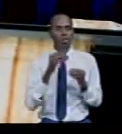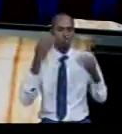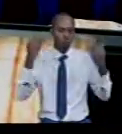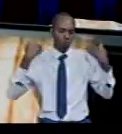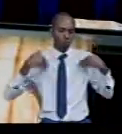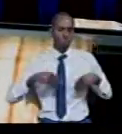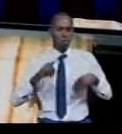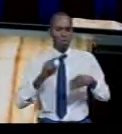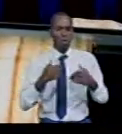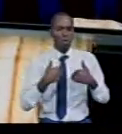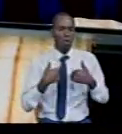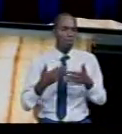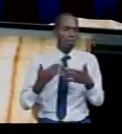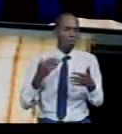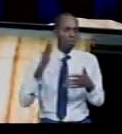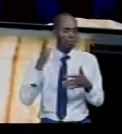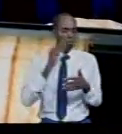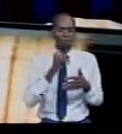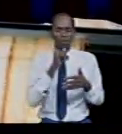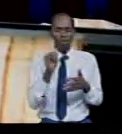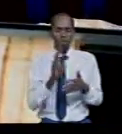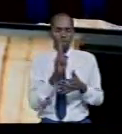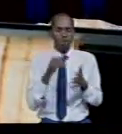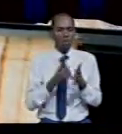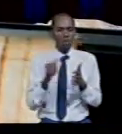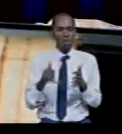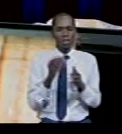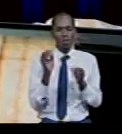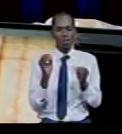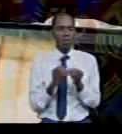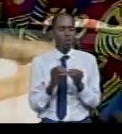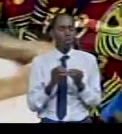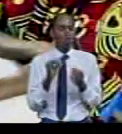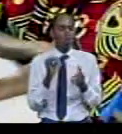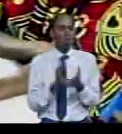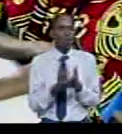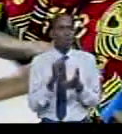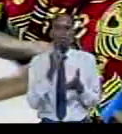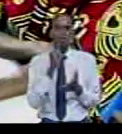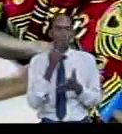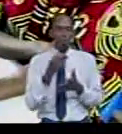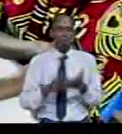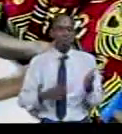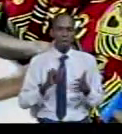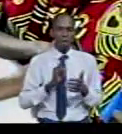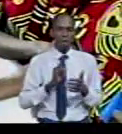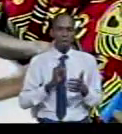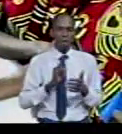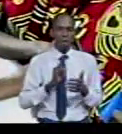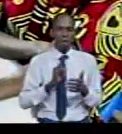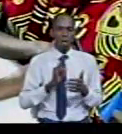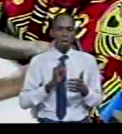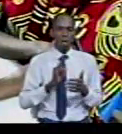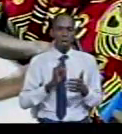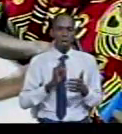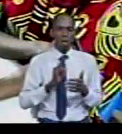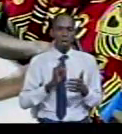wear, he'll wear them no more. Peter, that's what I've been preaching. Is that right? The purpose of the